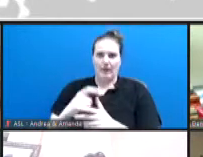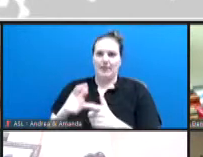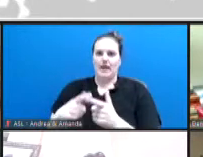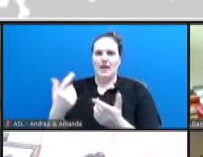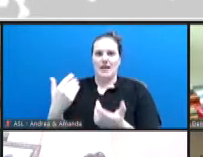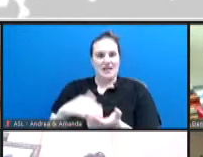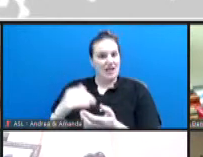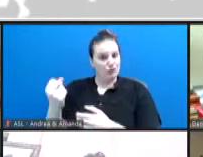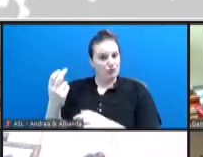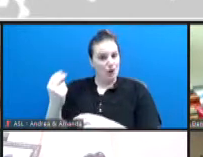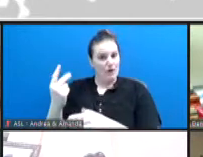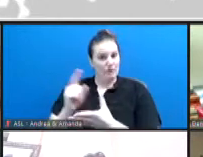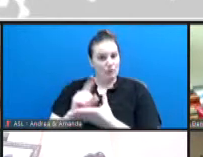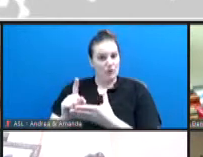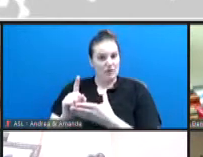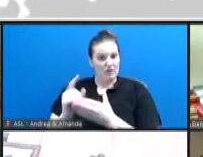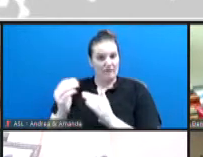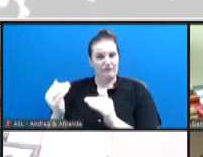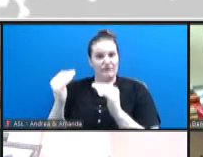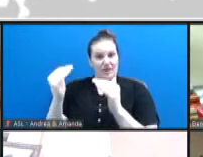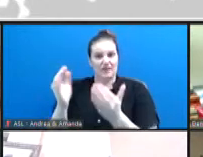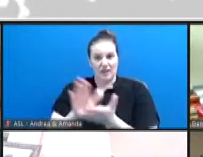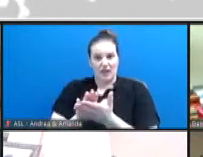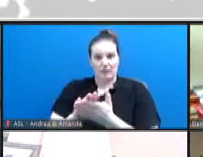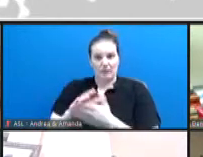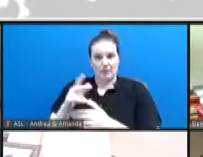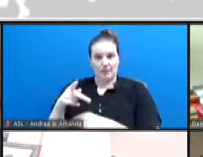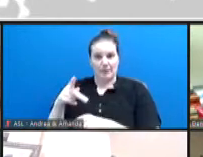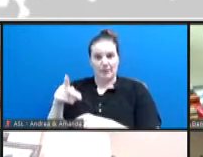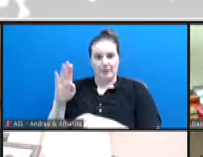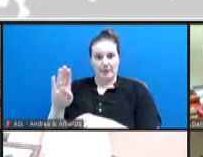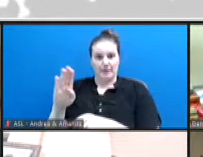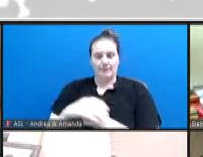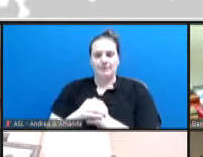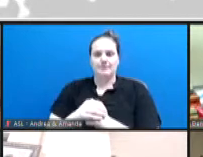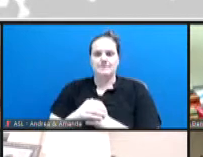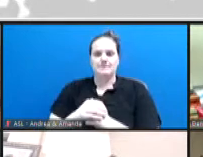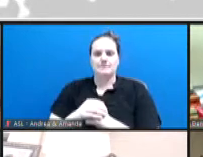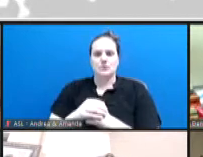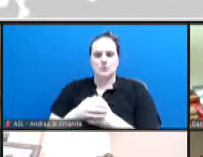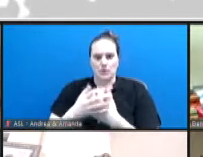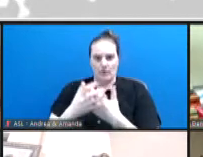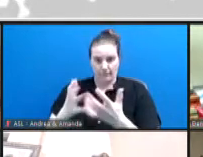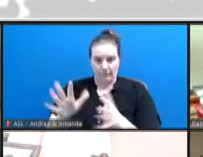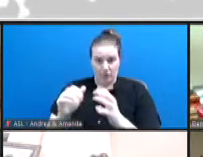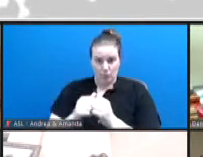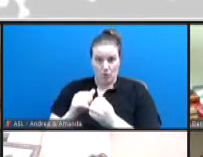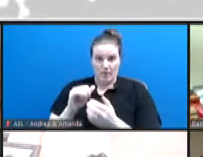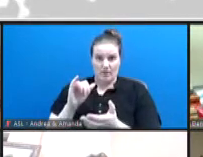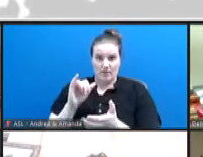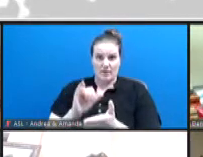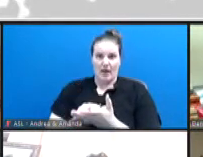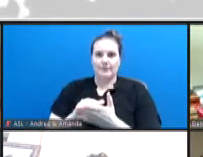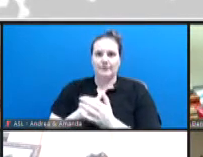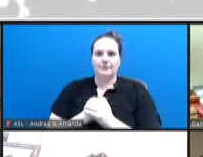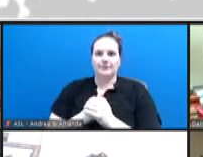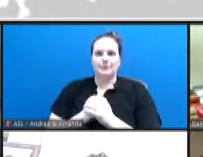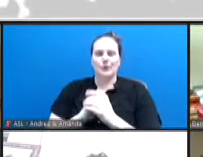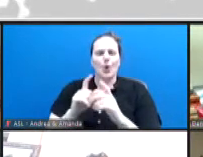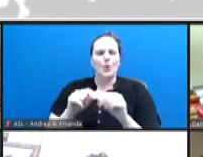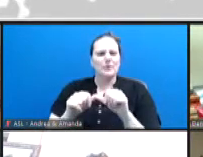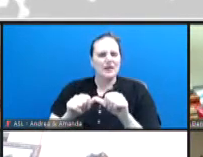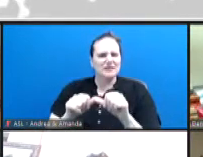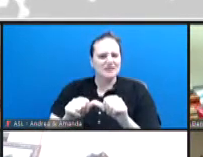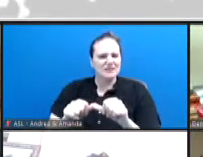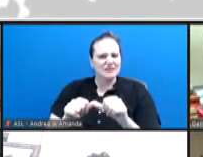of advanced academy at PPB. And then once you're done with that, you go into like a maintenance